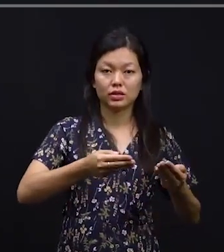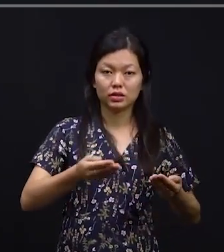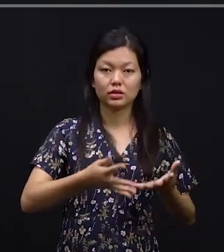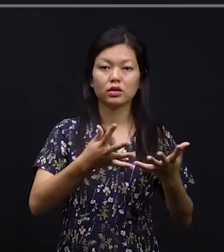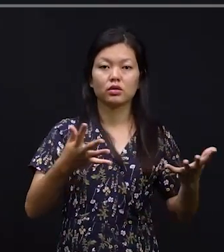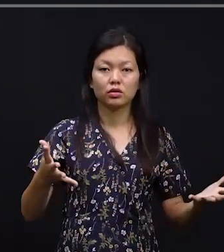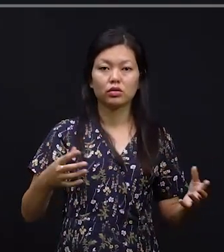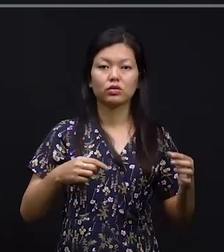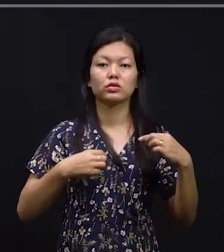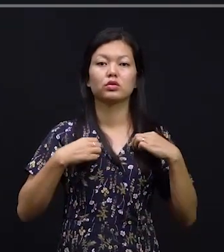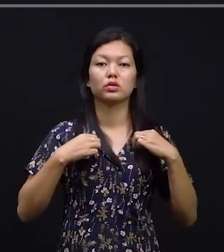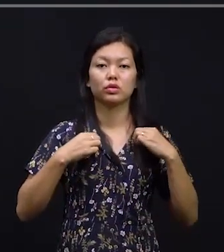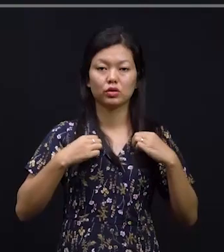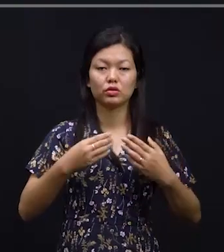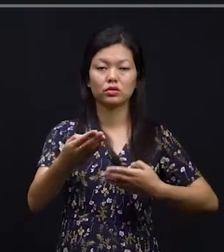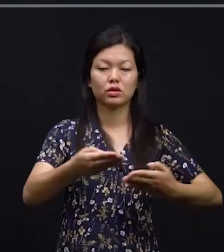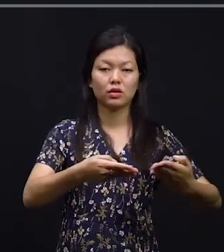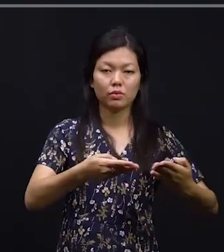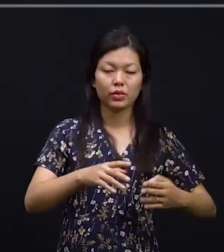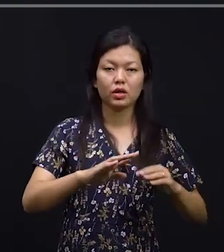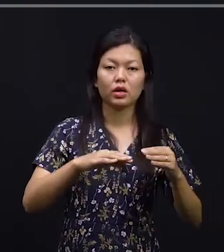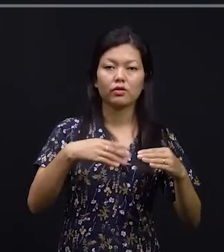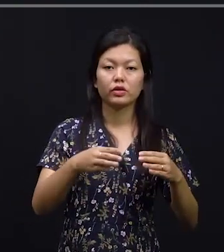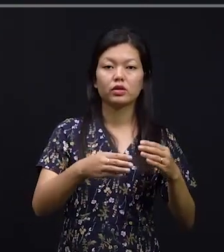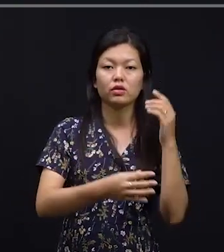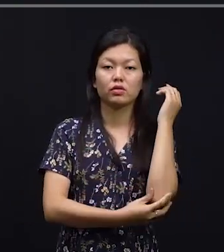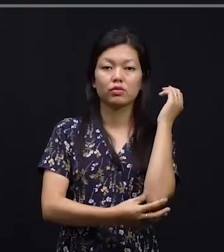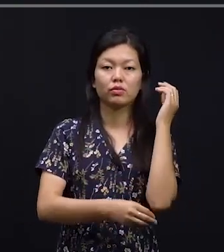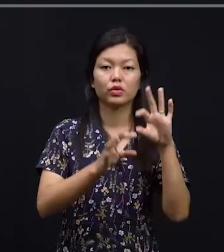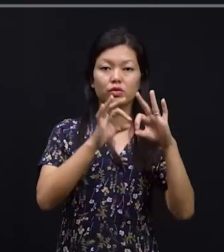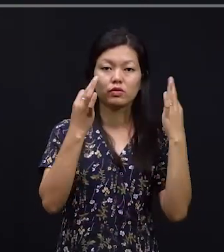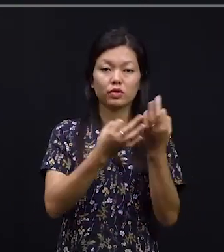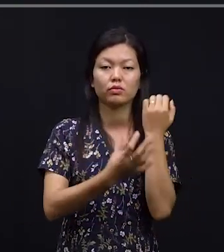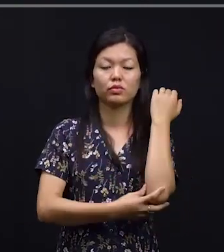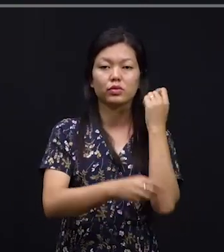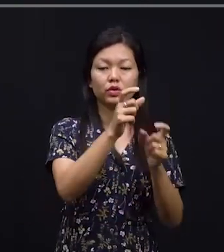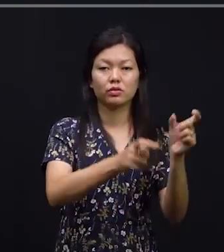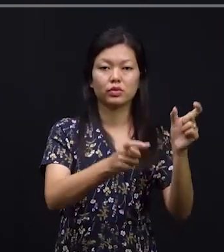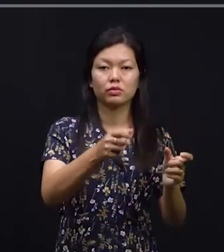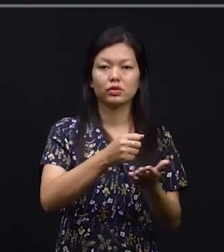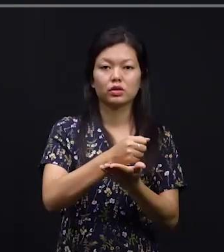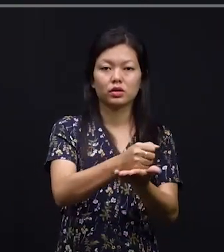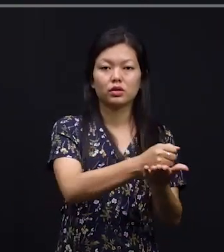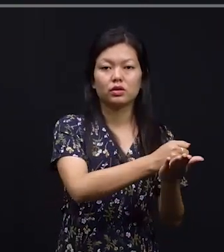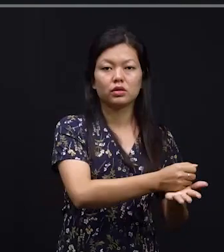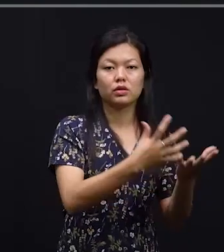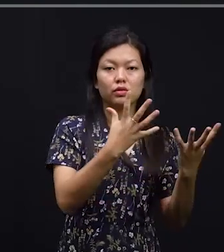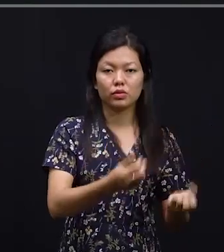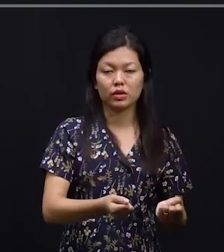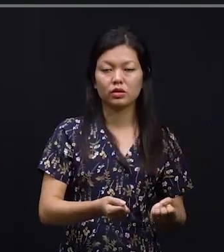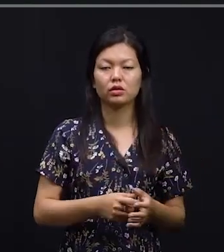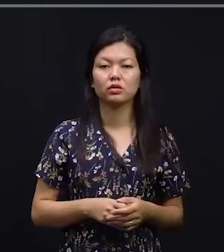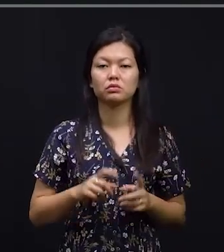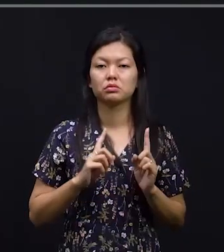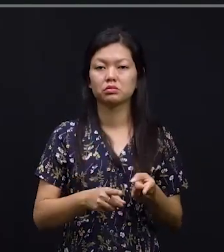people thought for a moment that Scrooge was not serious about it, and they said, what would you like to give? So they were ready to write